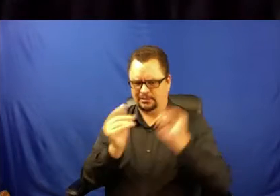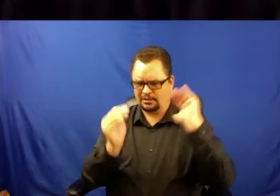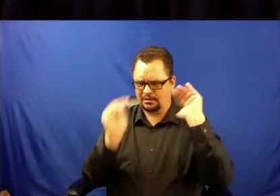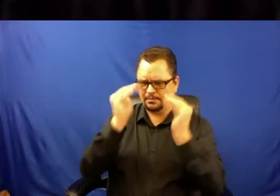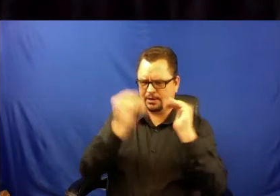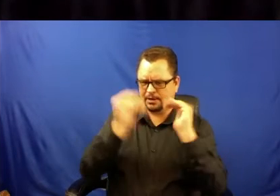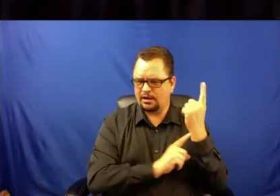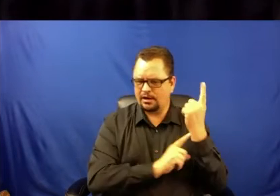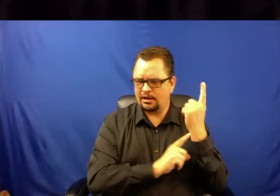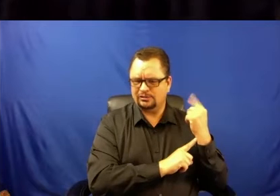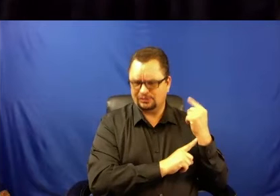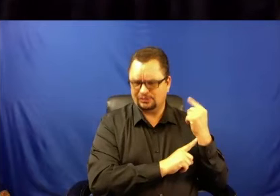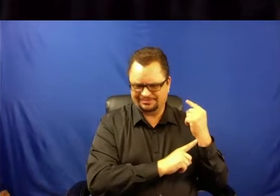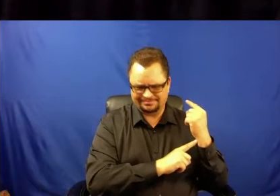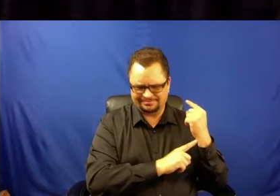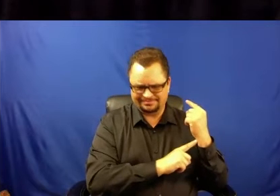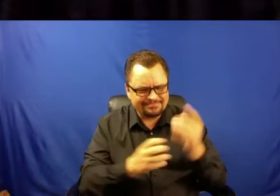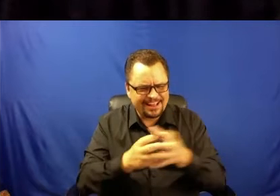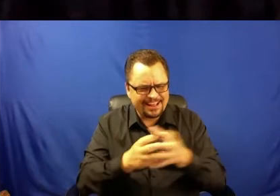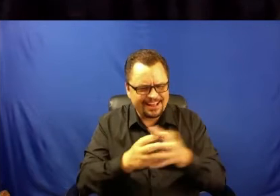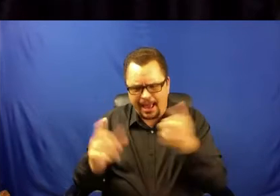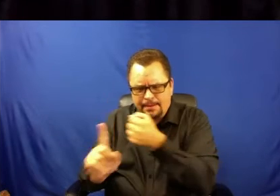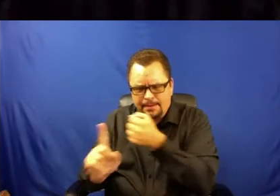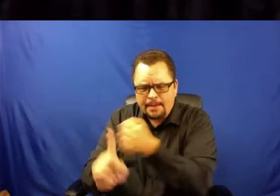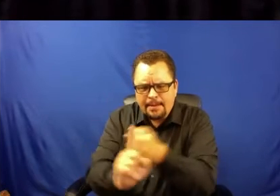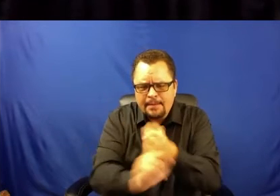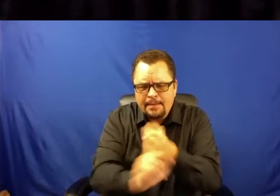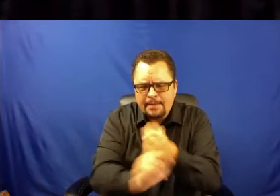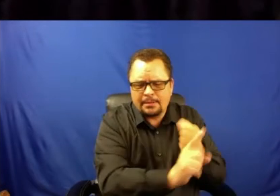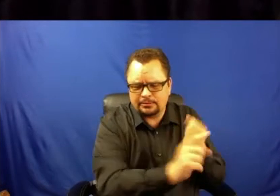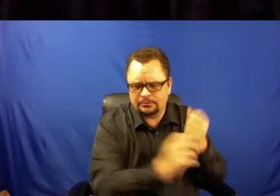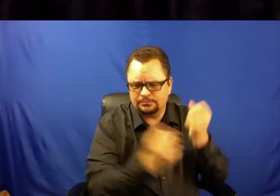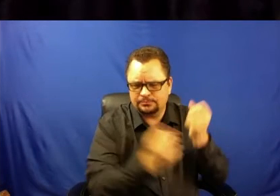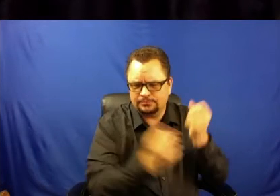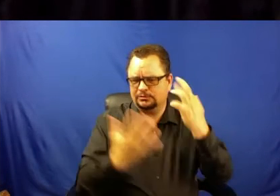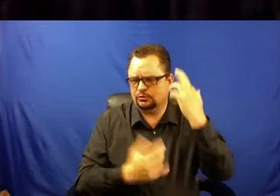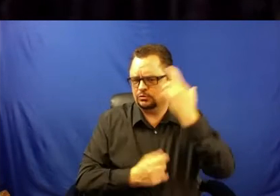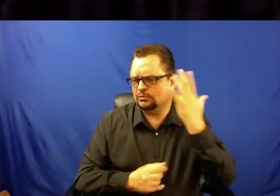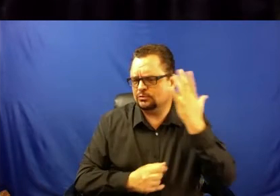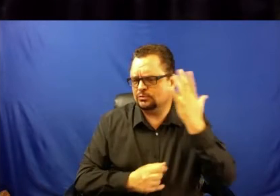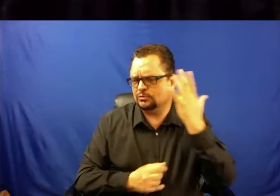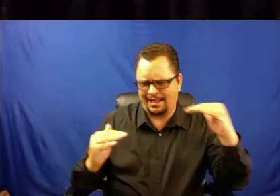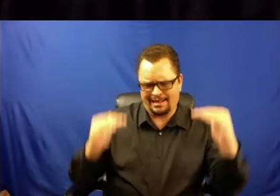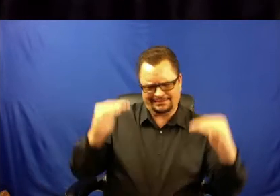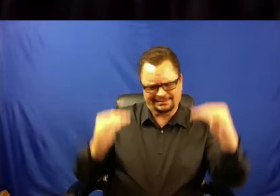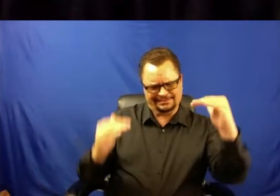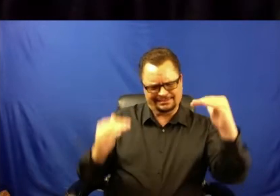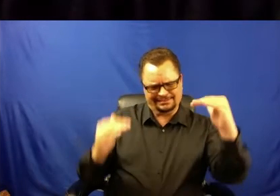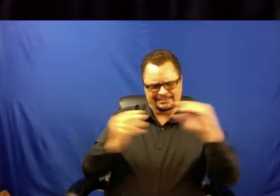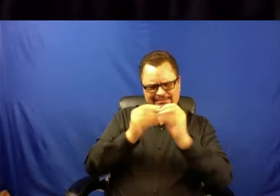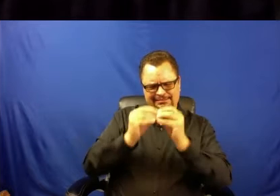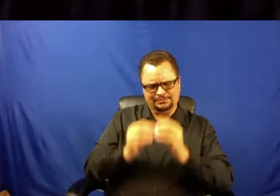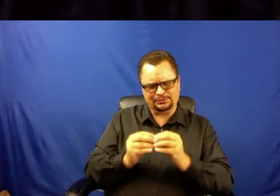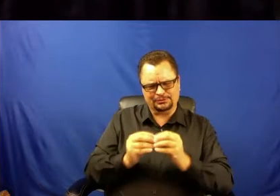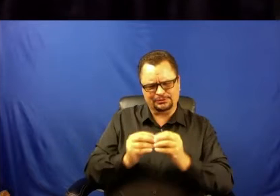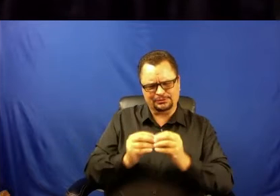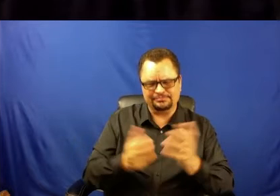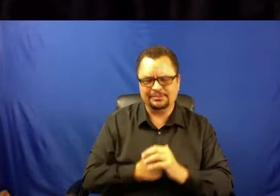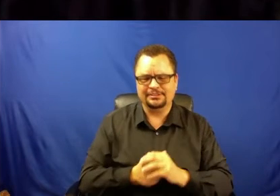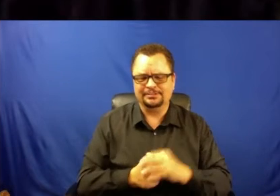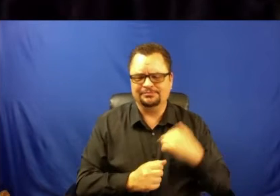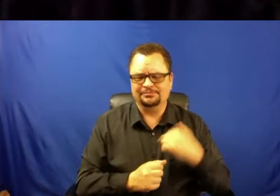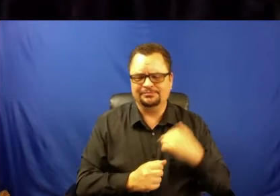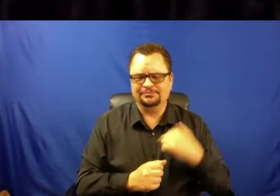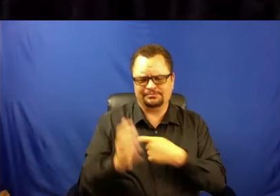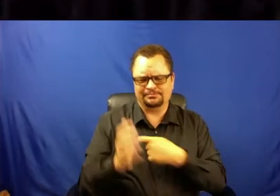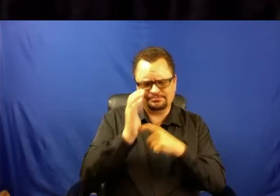had restrictions and, whether it was on businesses and really restrictions on mobility,